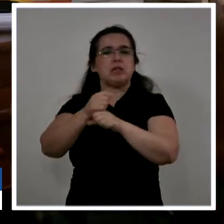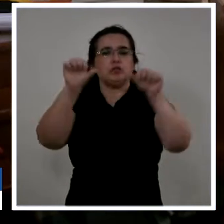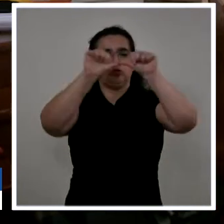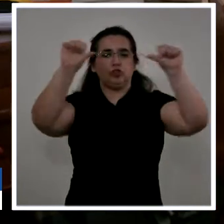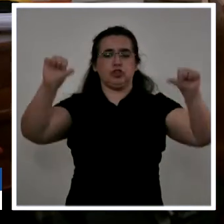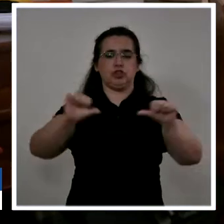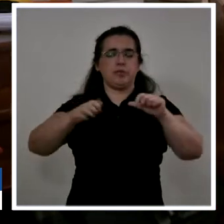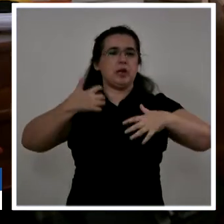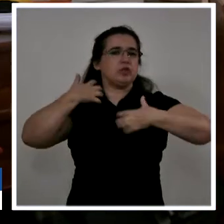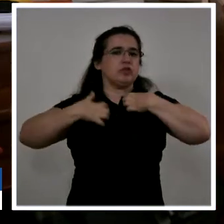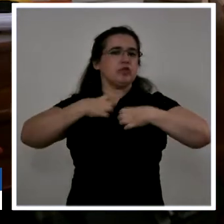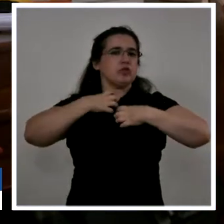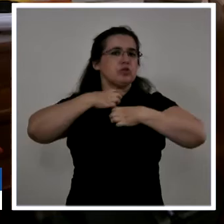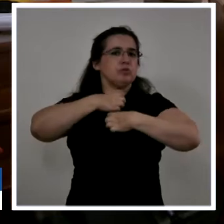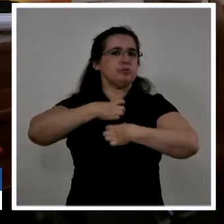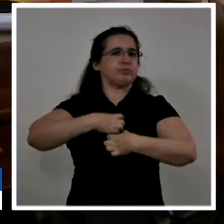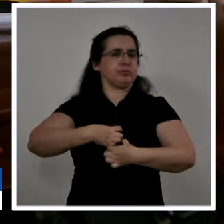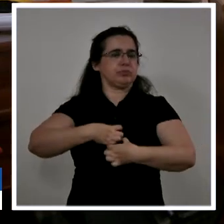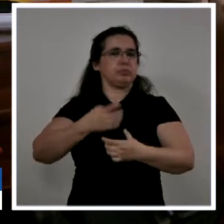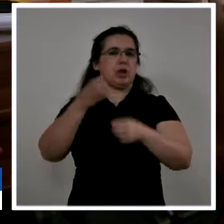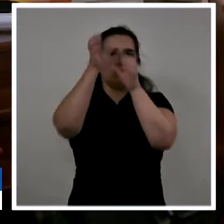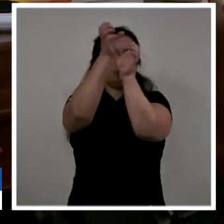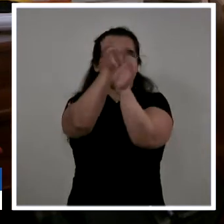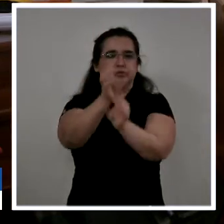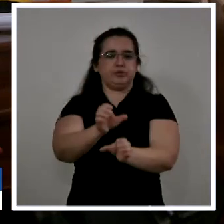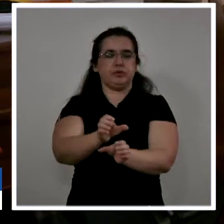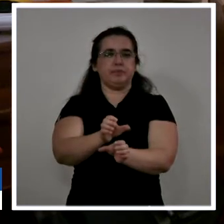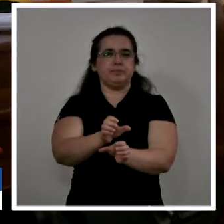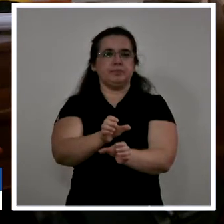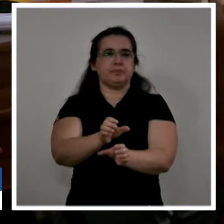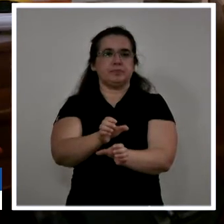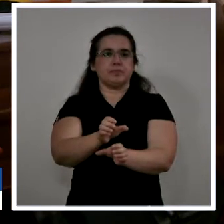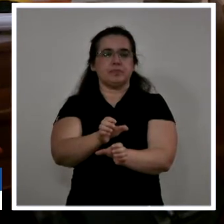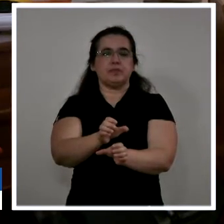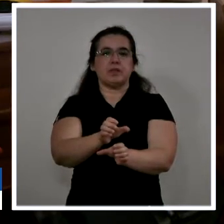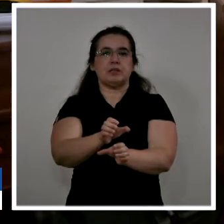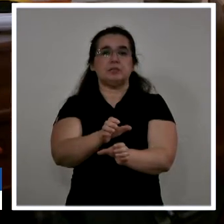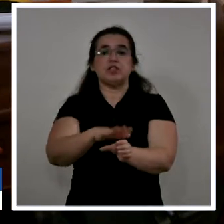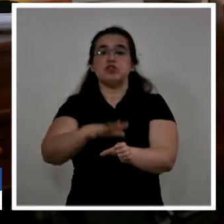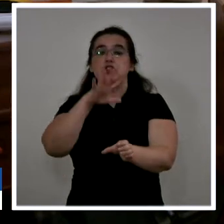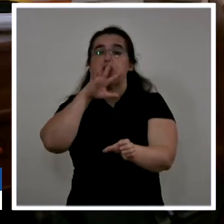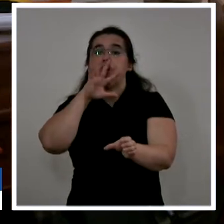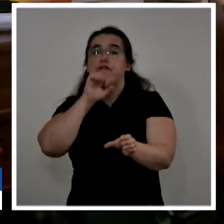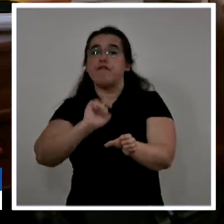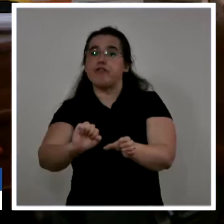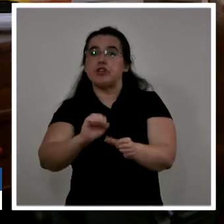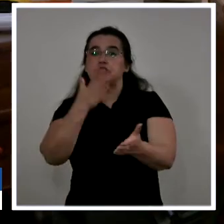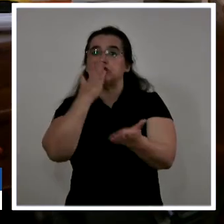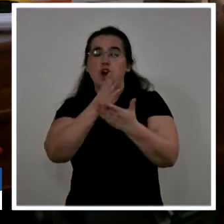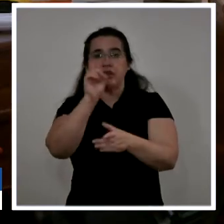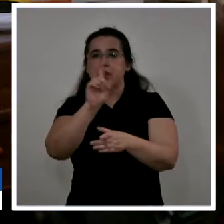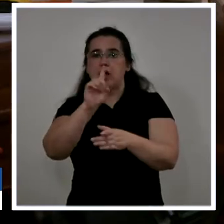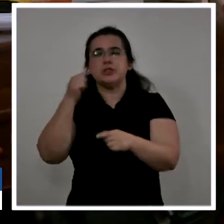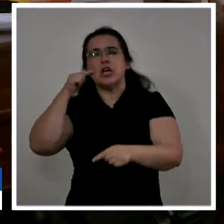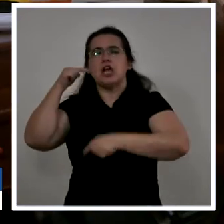nervoso, not of their brains, but of subsequent generations. Não dos cérebros dos seus filhos, mas das gerações seguintes. This